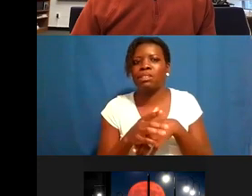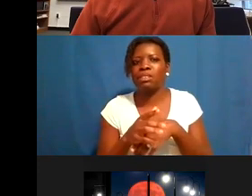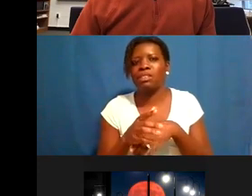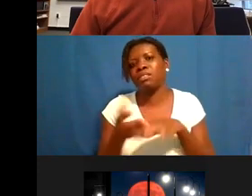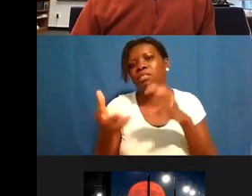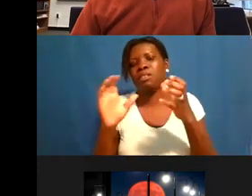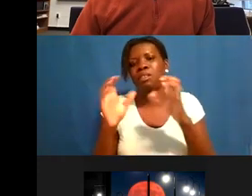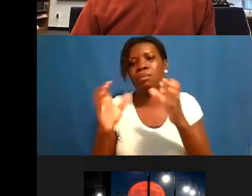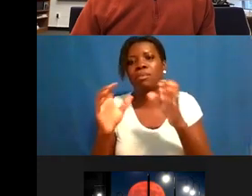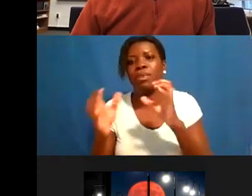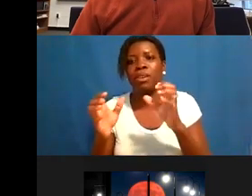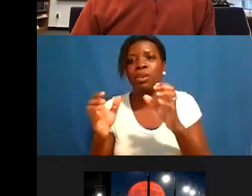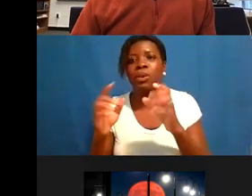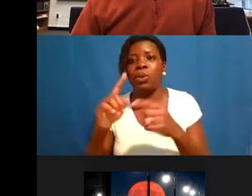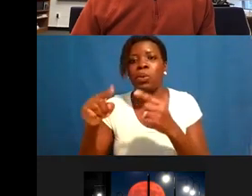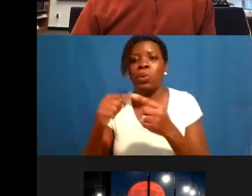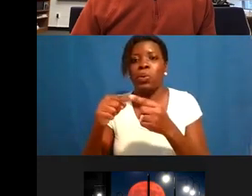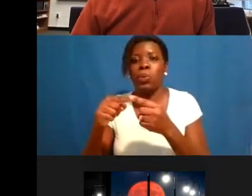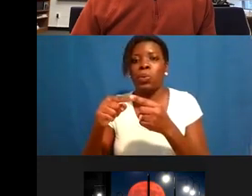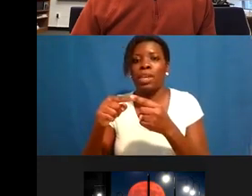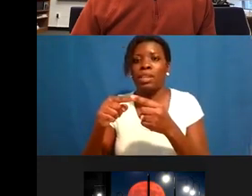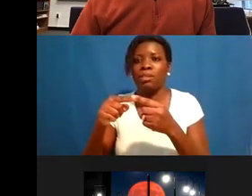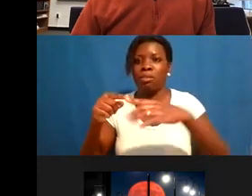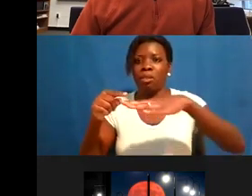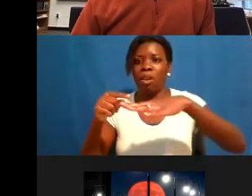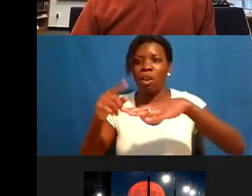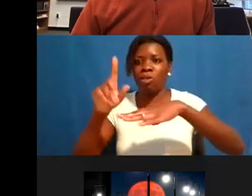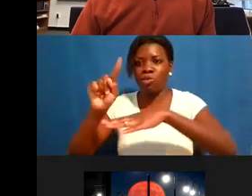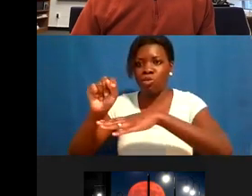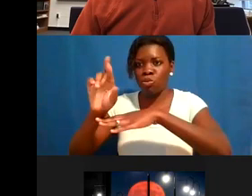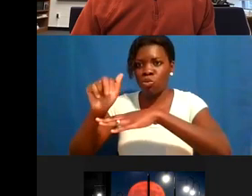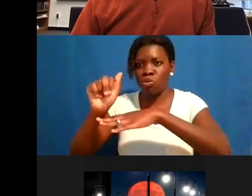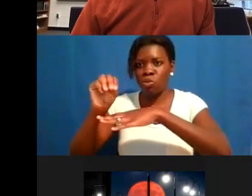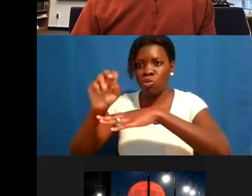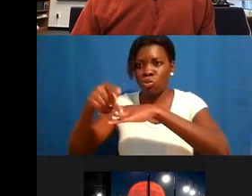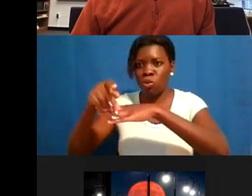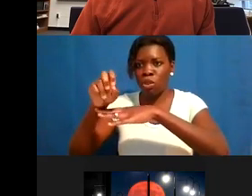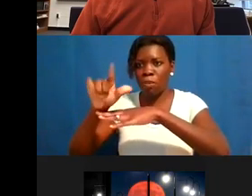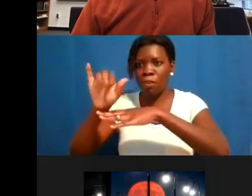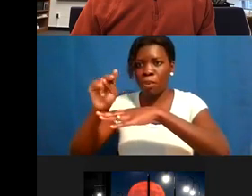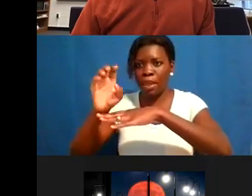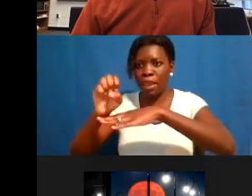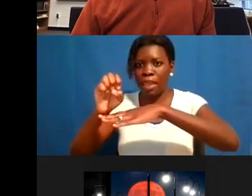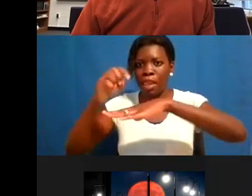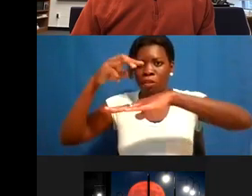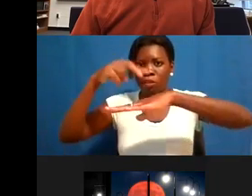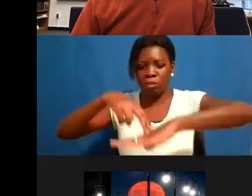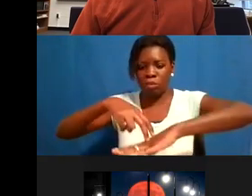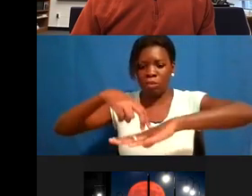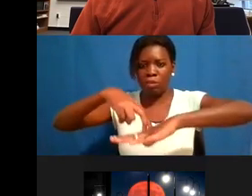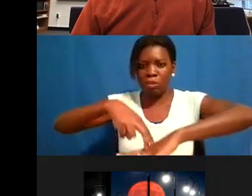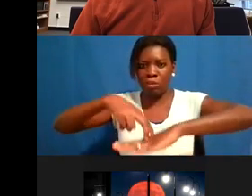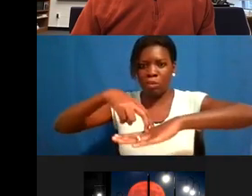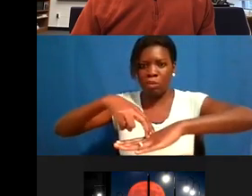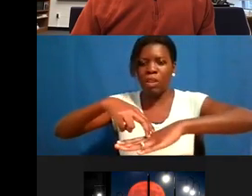what happens when we stand on top of the surface of a trampoline. So we know that the surface of the trampoline is connected to the edge of the trampoline on